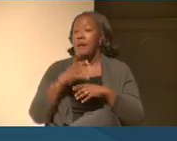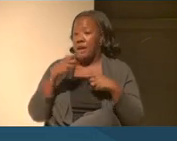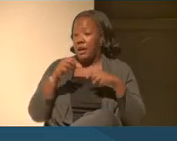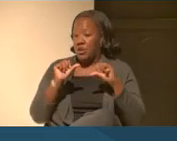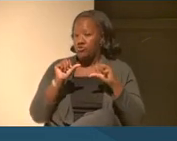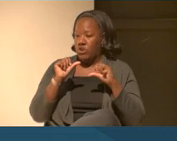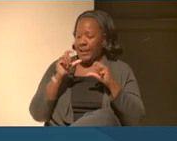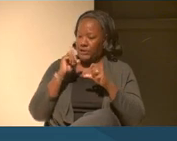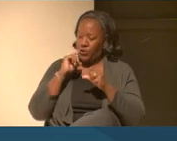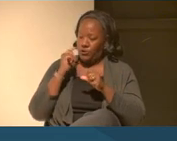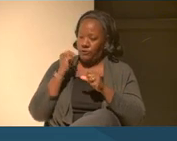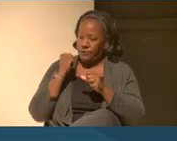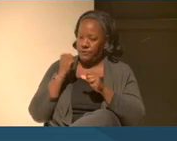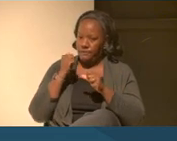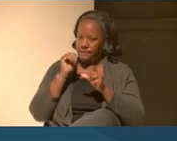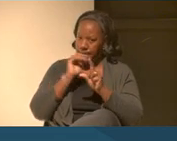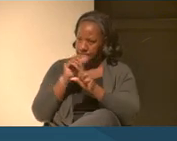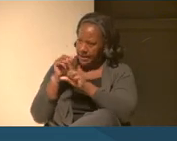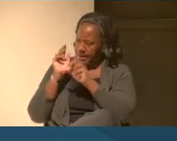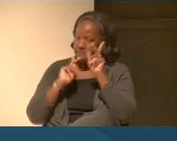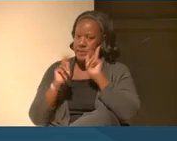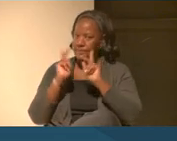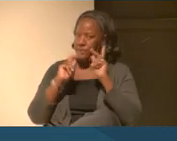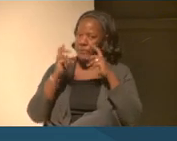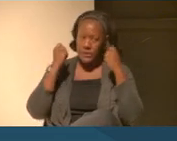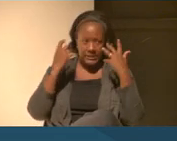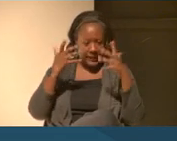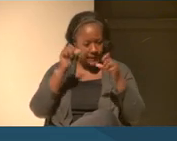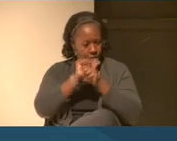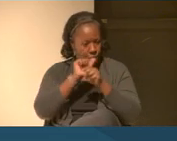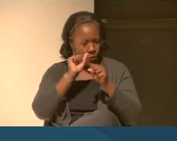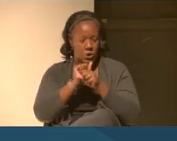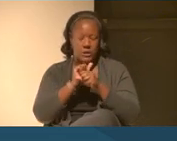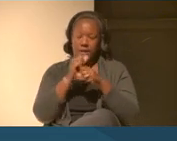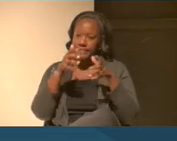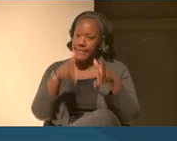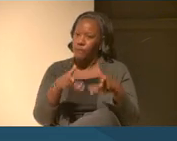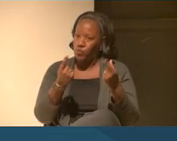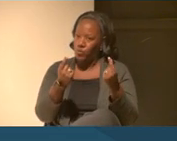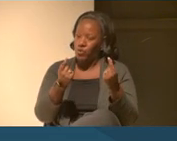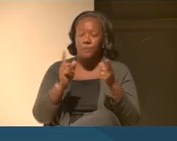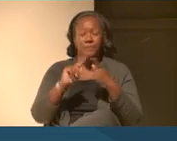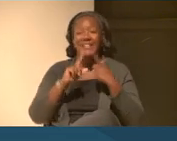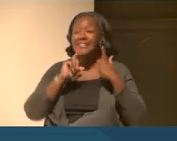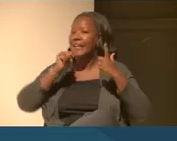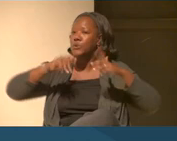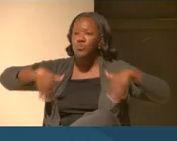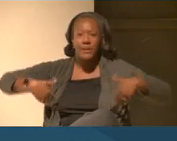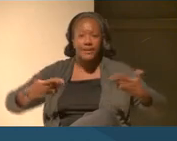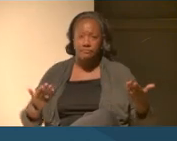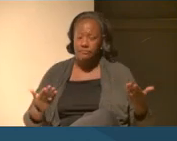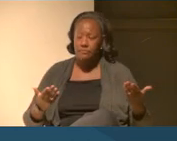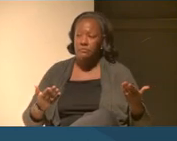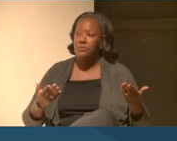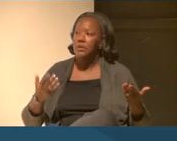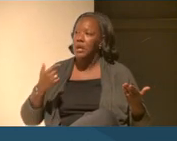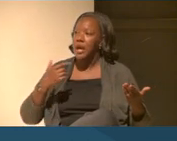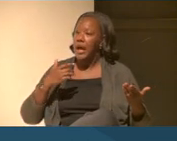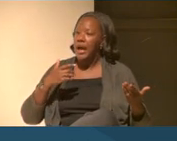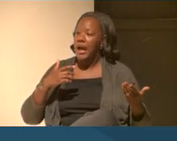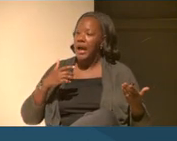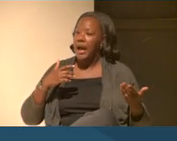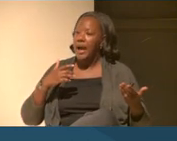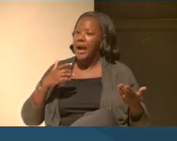sort of reminding people that, you know, there's a lot of work to do, but it's not too late. And then, but I fill the middle